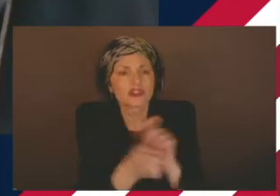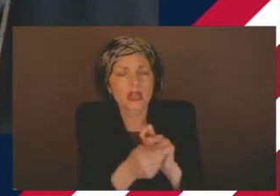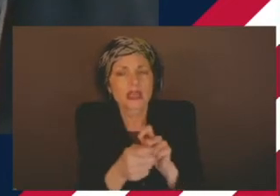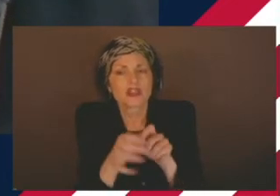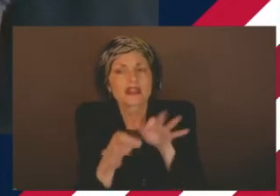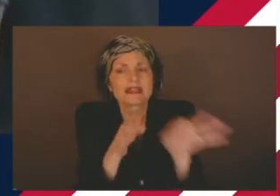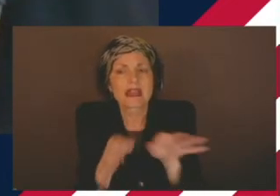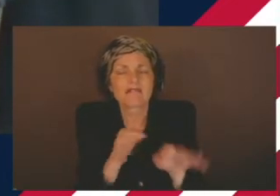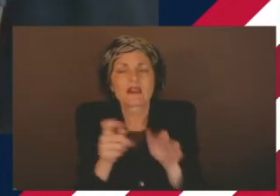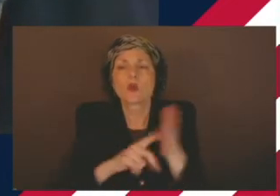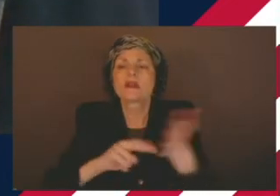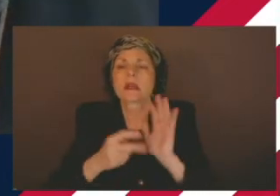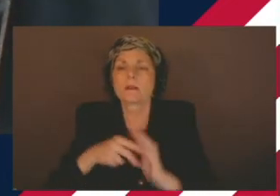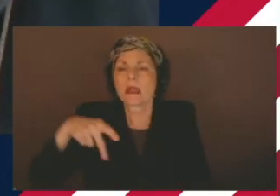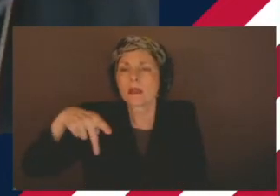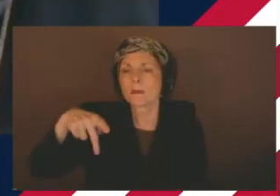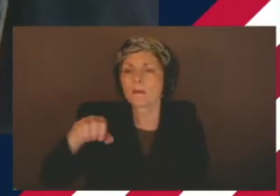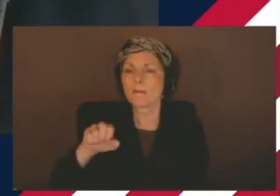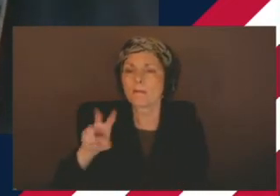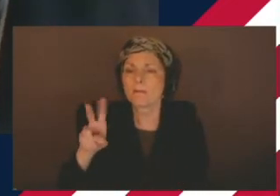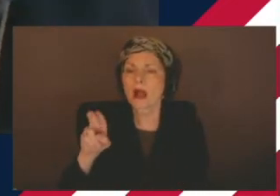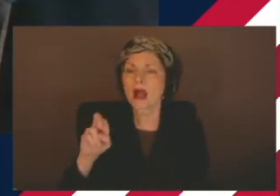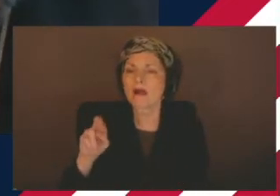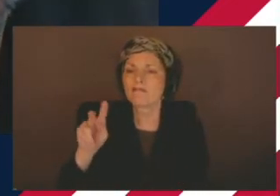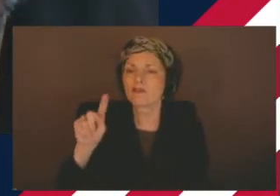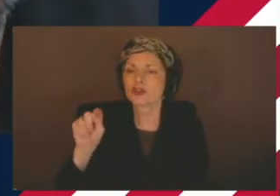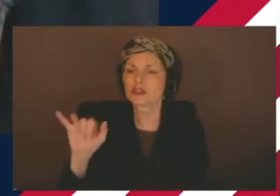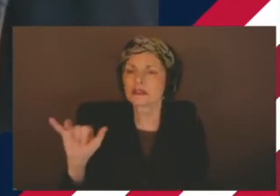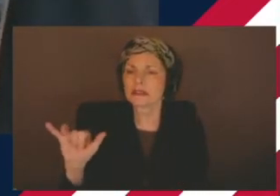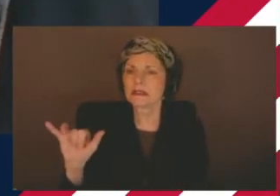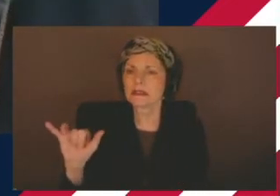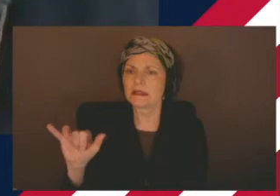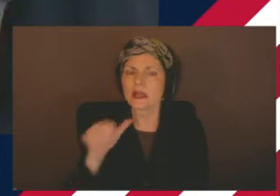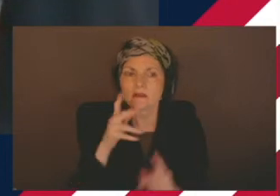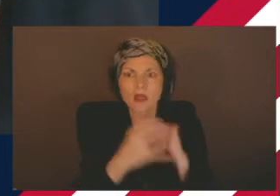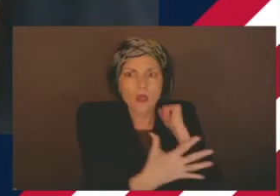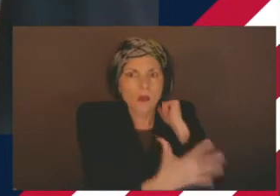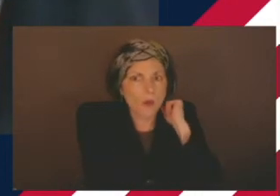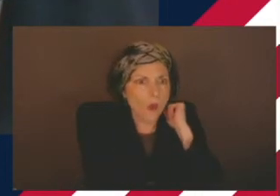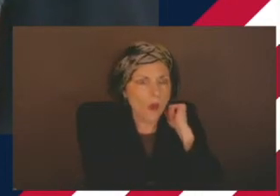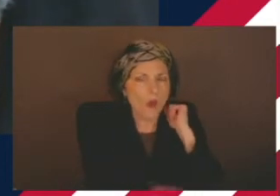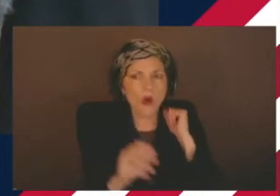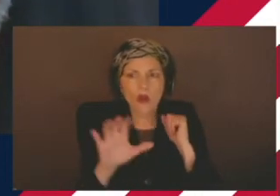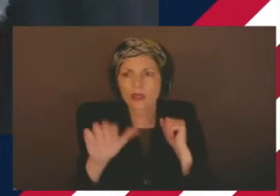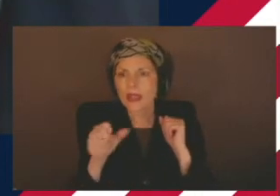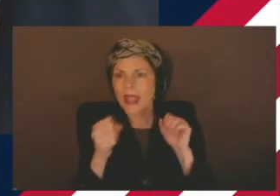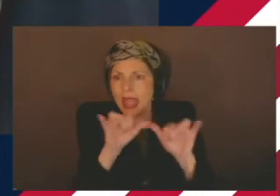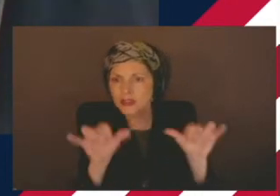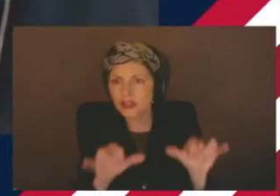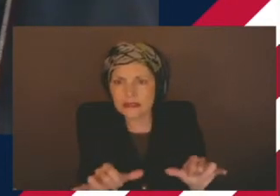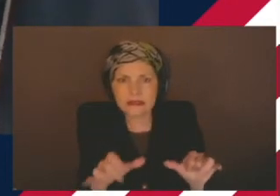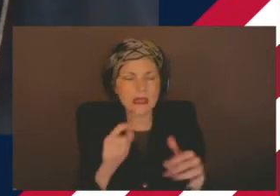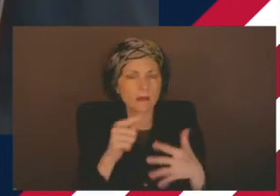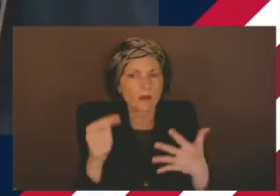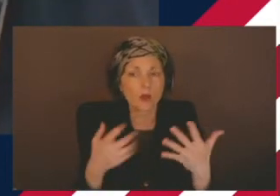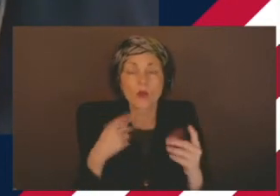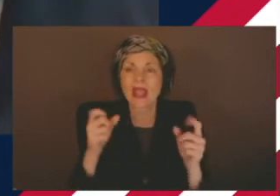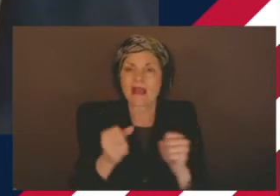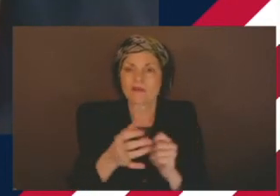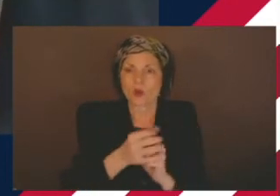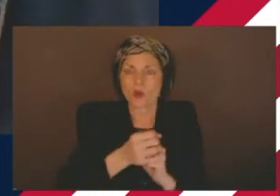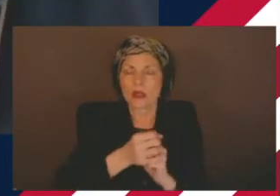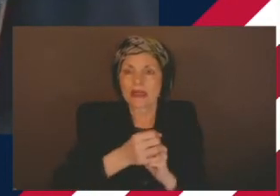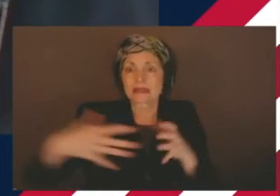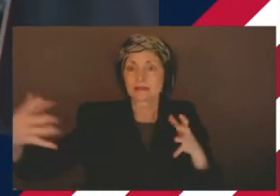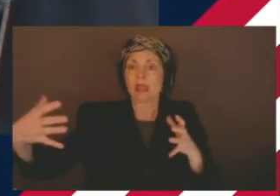establish guaranteed entitlement to the poor or to direct cash assistance programs. We must expand programs that work like SNAP